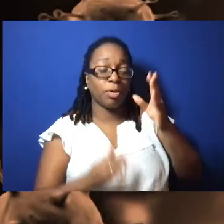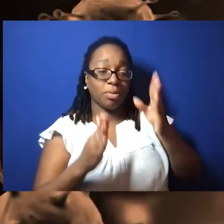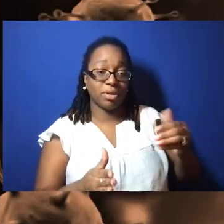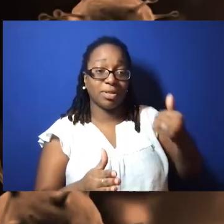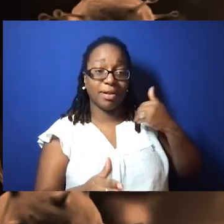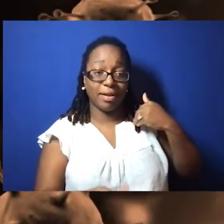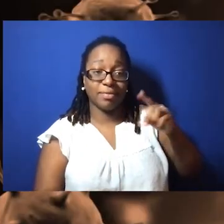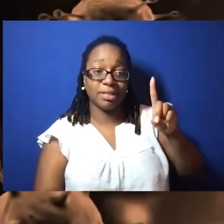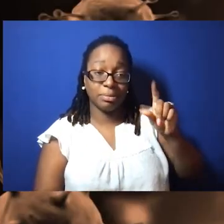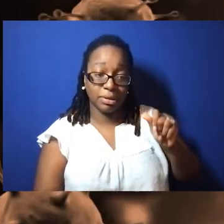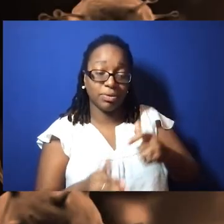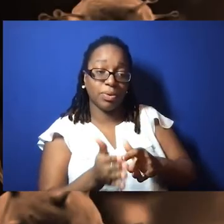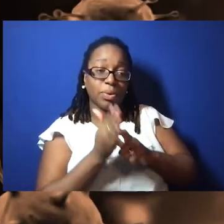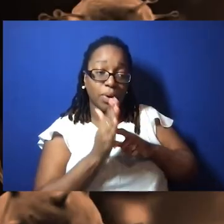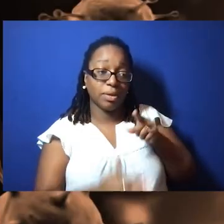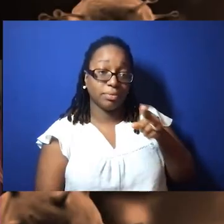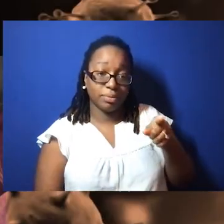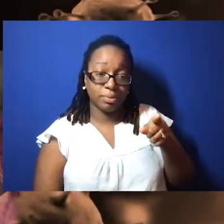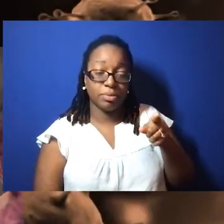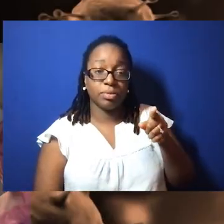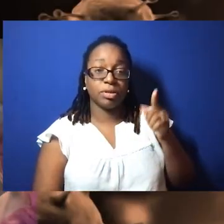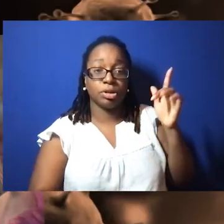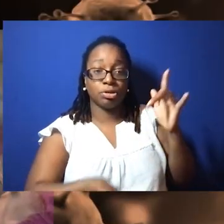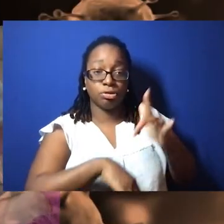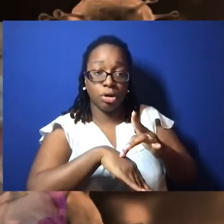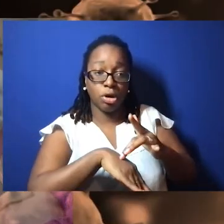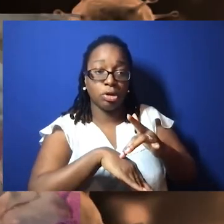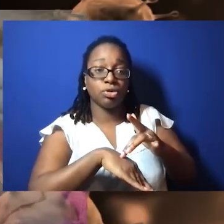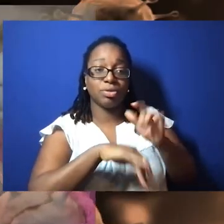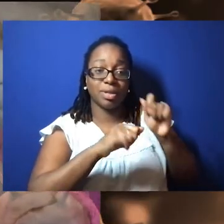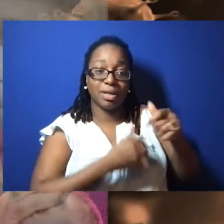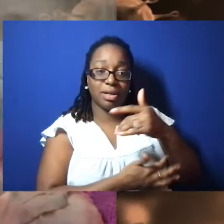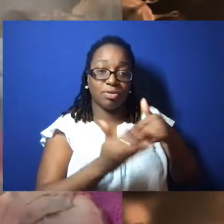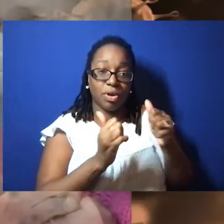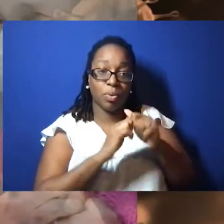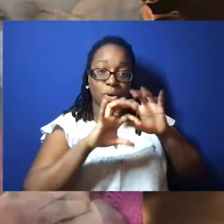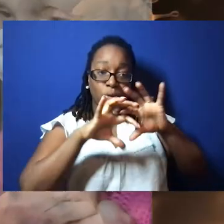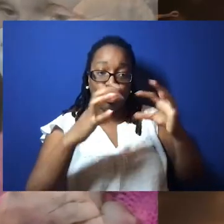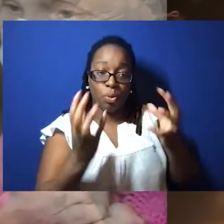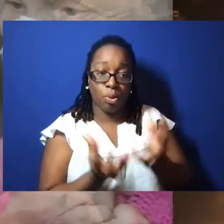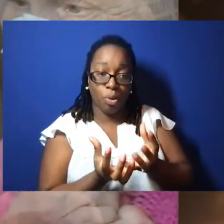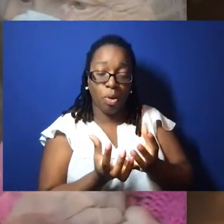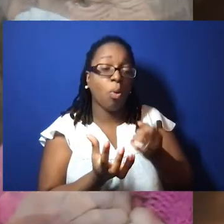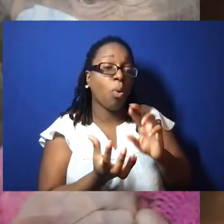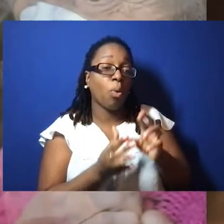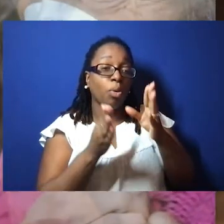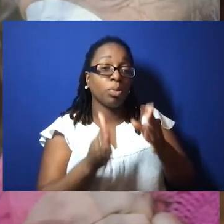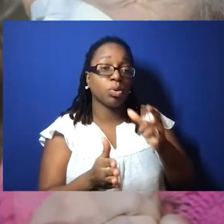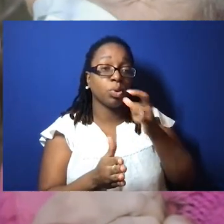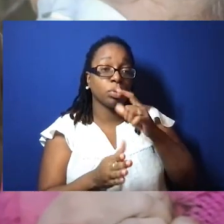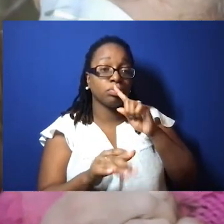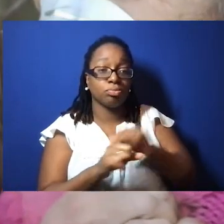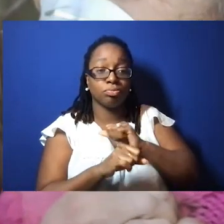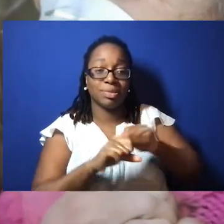For a person whose disability requires him or her to touch in order to interact with the world, or